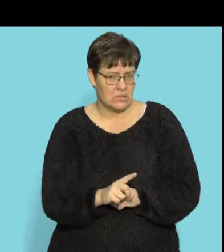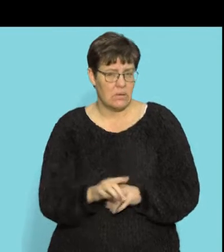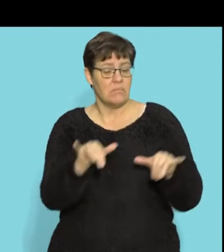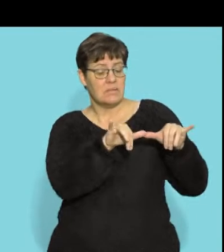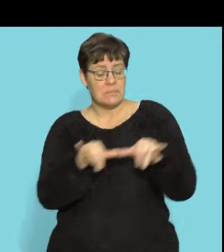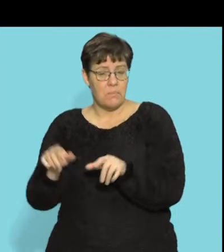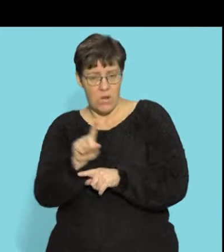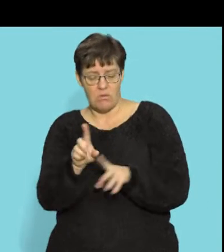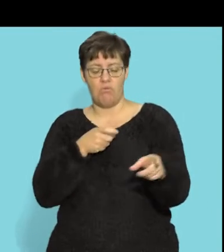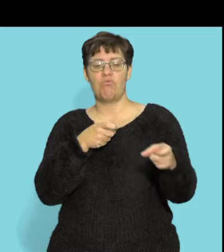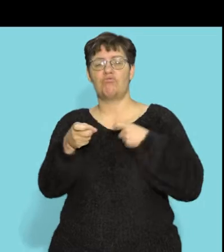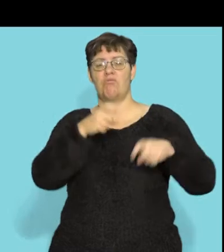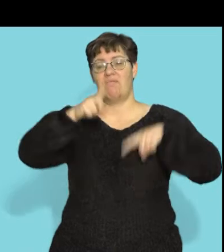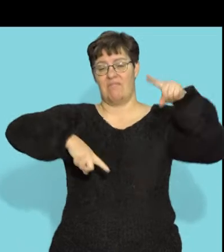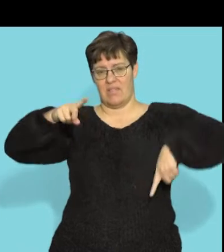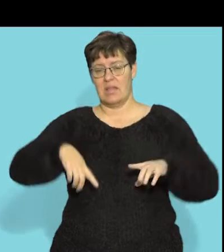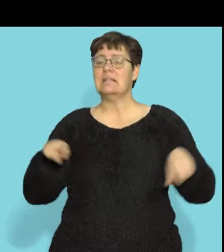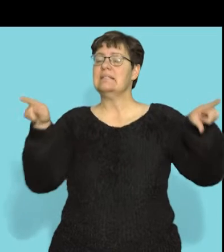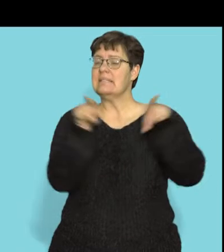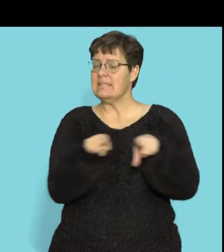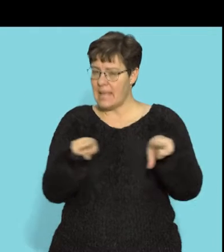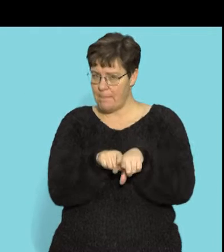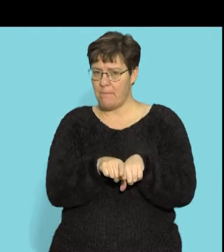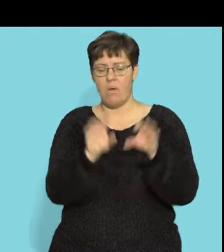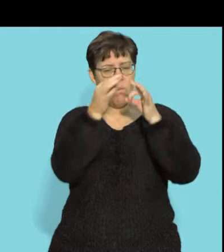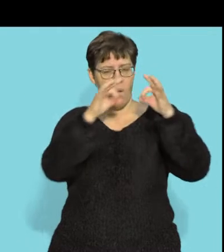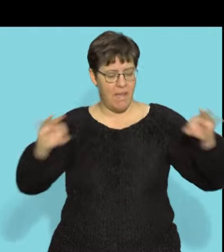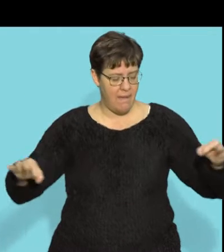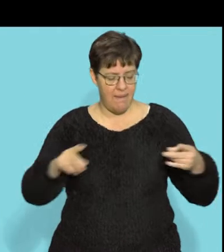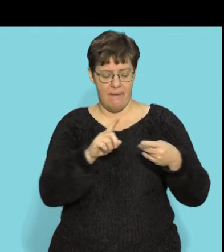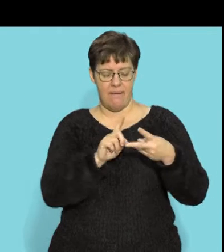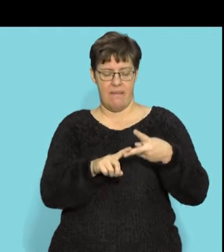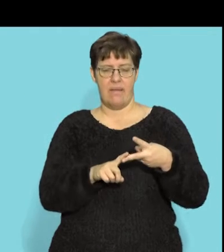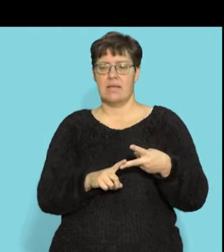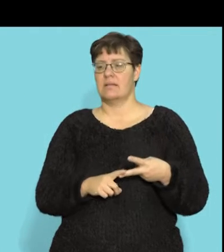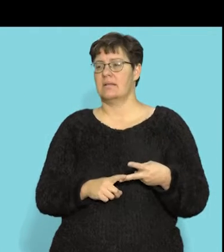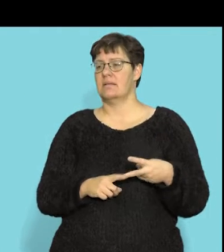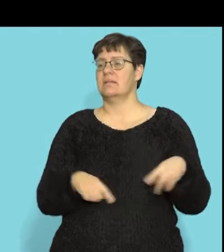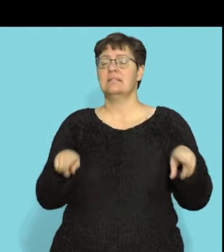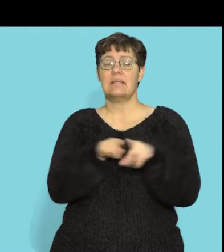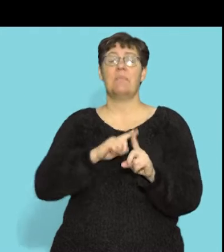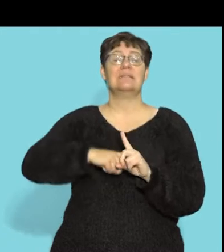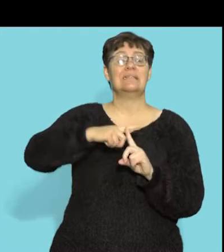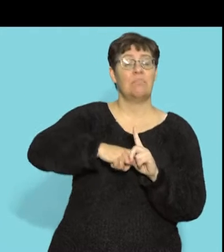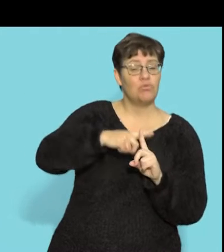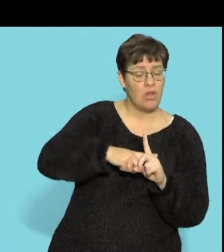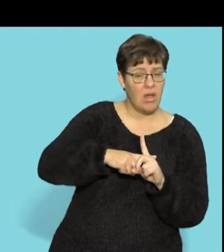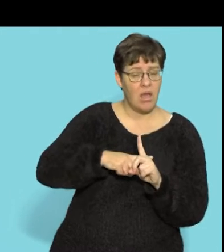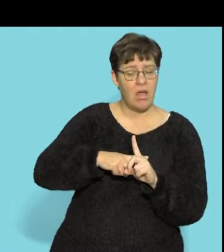same? These are our control variable. We'll use the same conducting wire. We shall try by all means to keep the